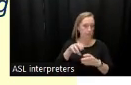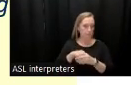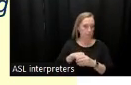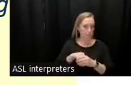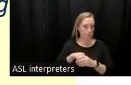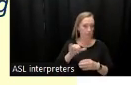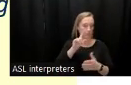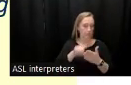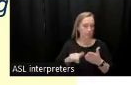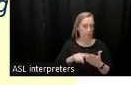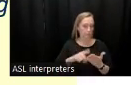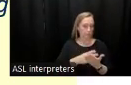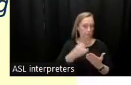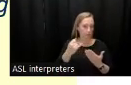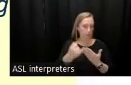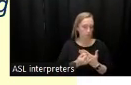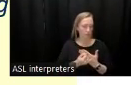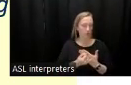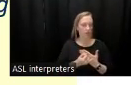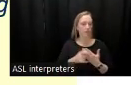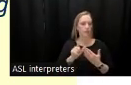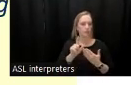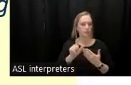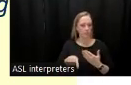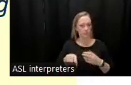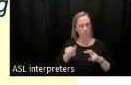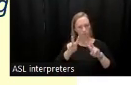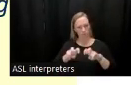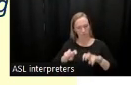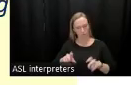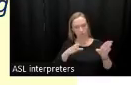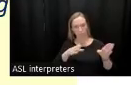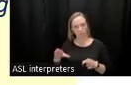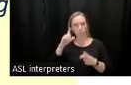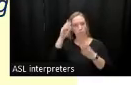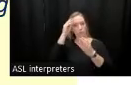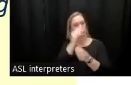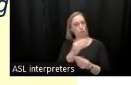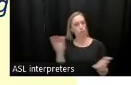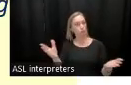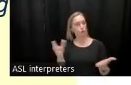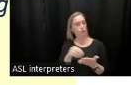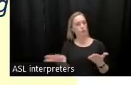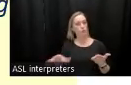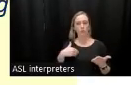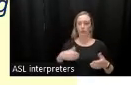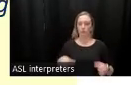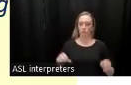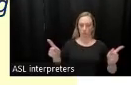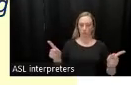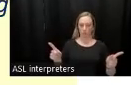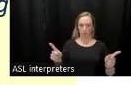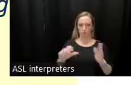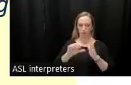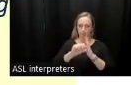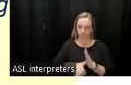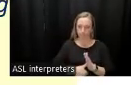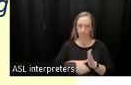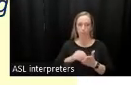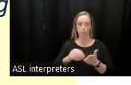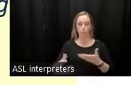project, and they need to evaluate plans for informing students of those opportunities. So just to underscore that student involvement